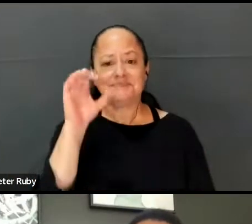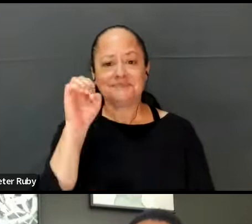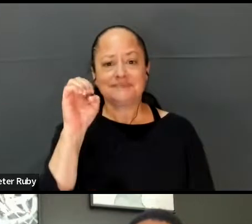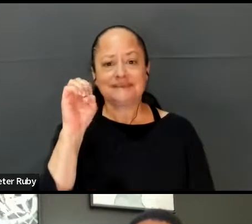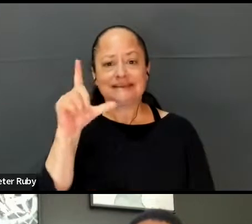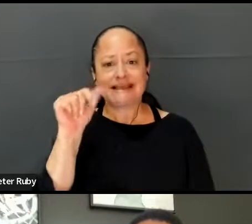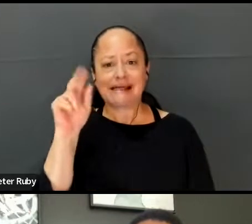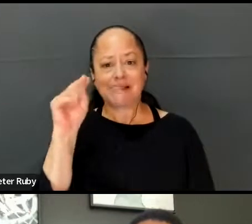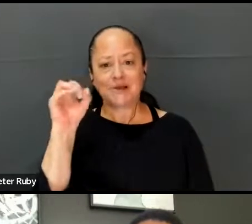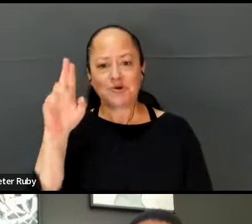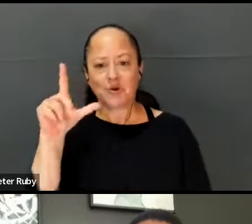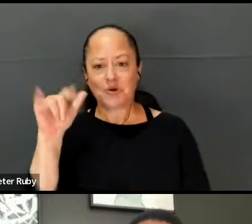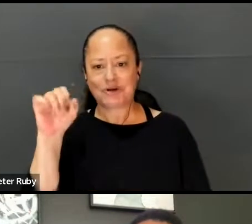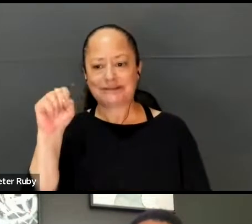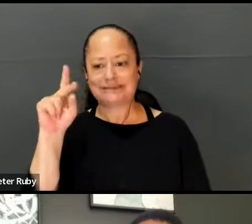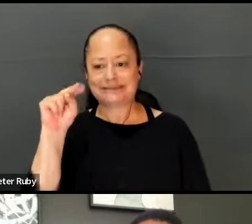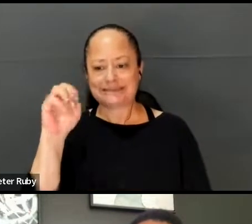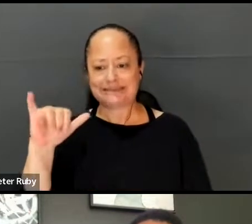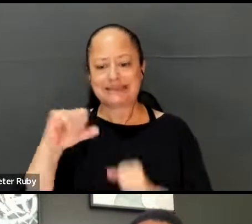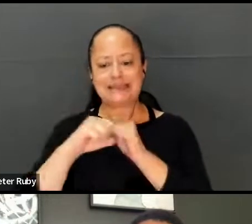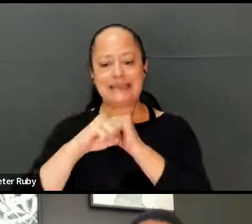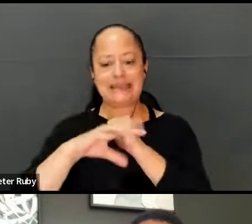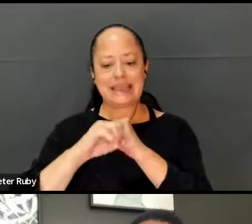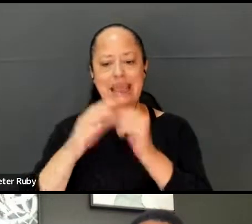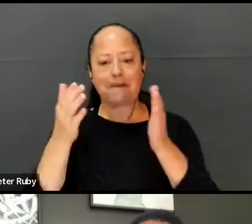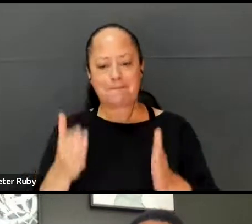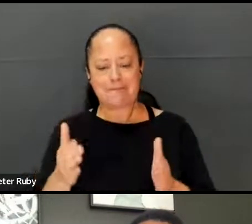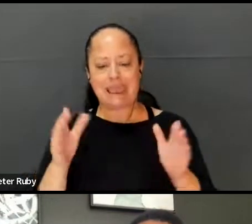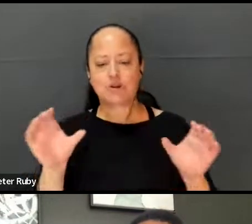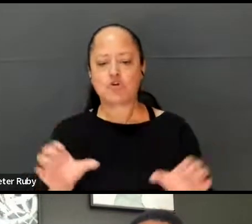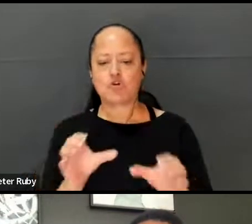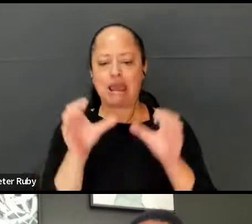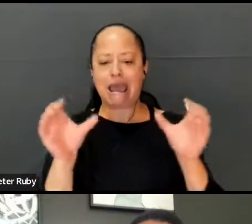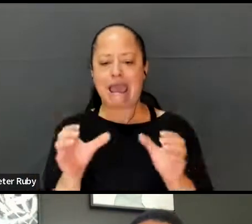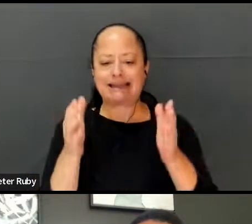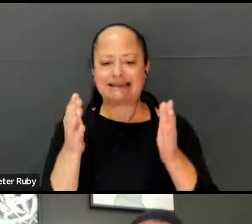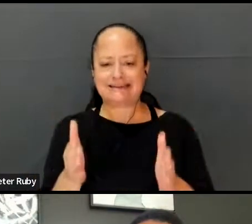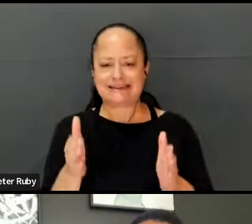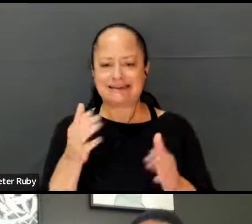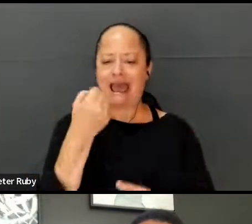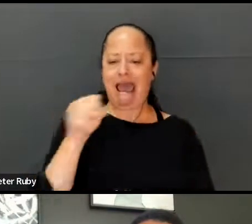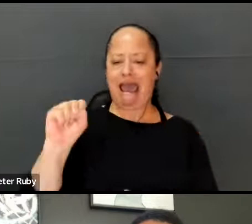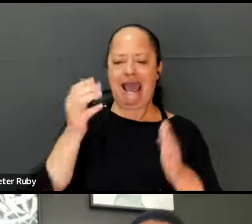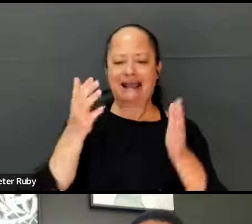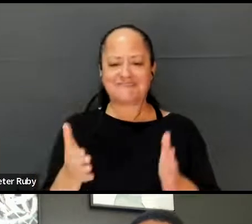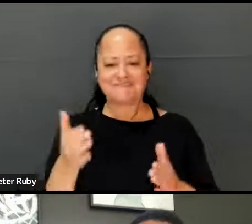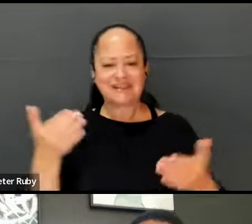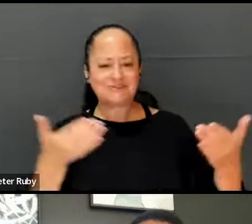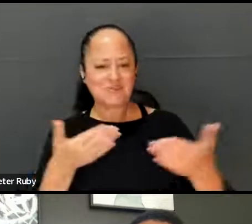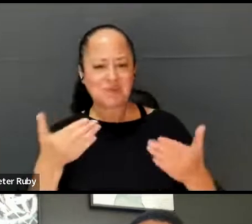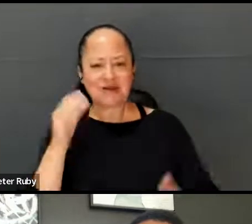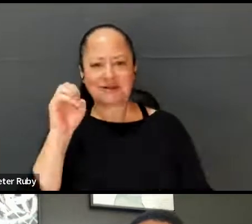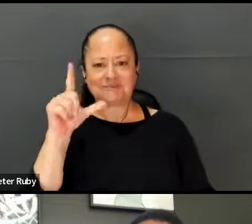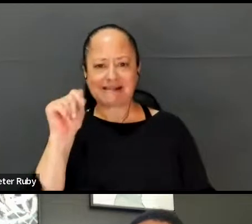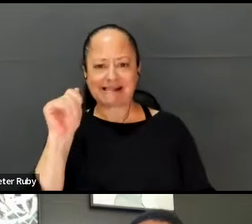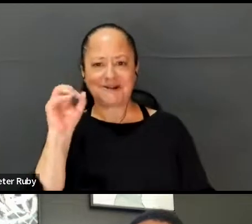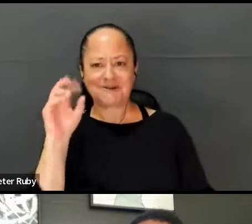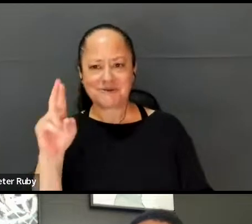Story, who is campaigner and activist. Welcome, Eleanor.